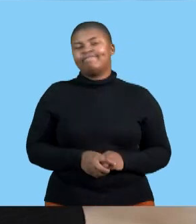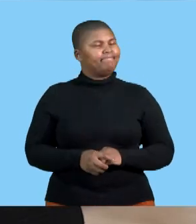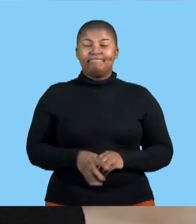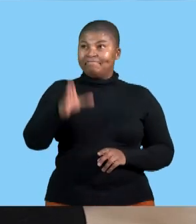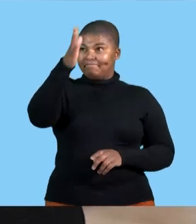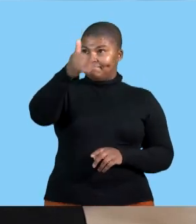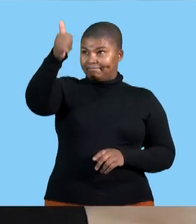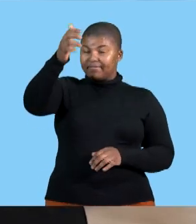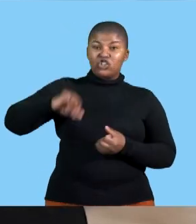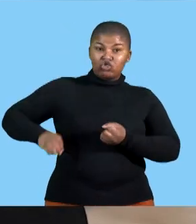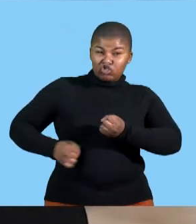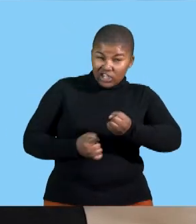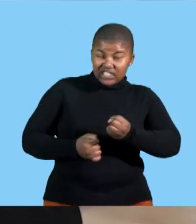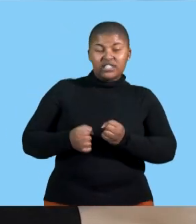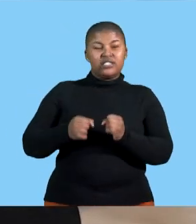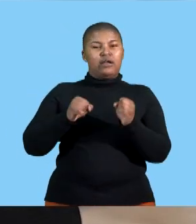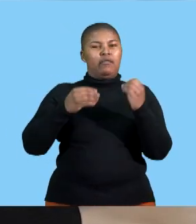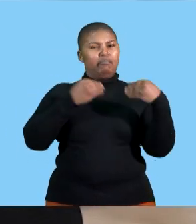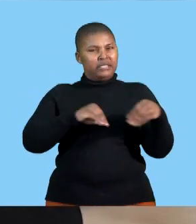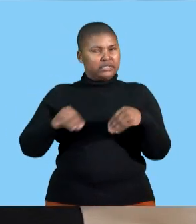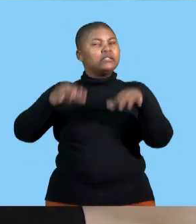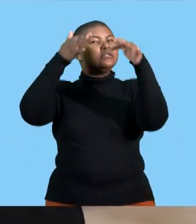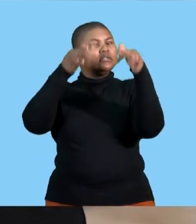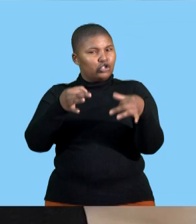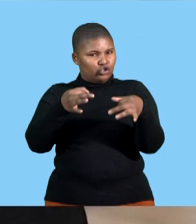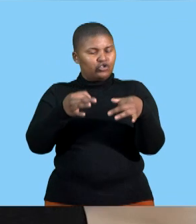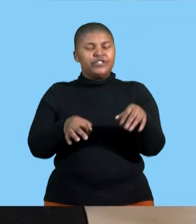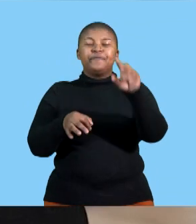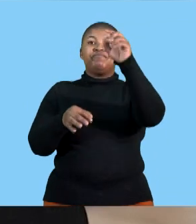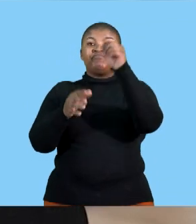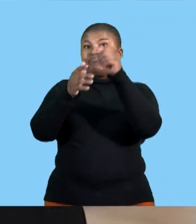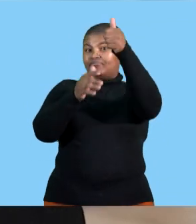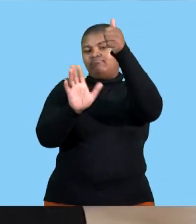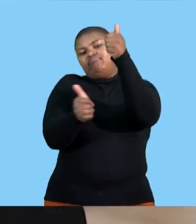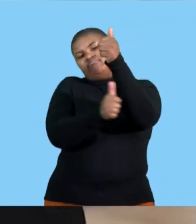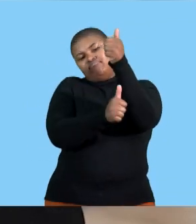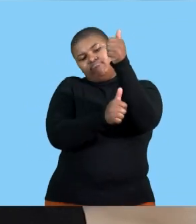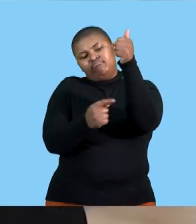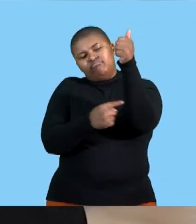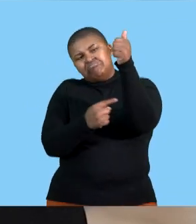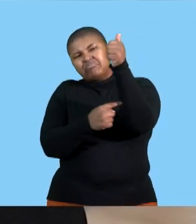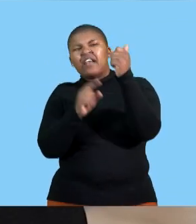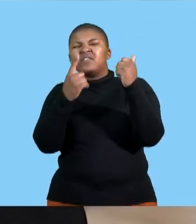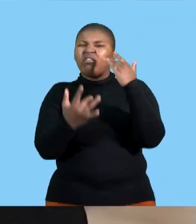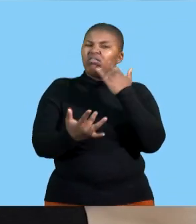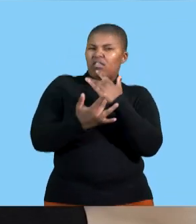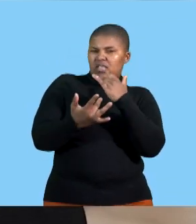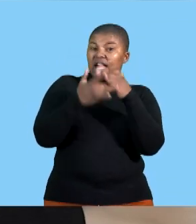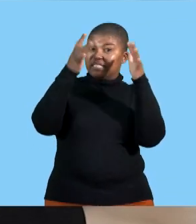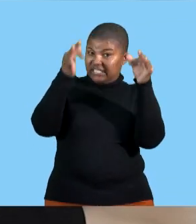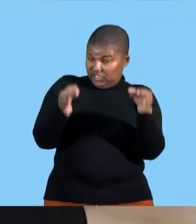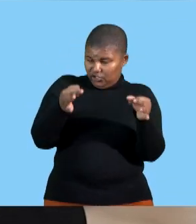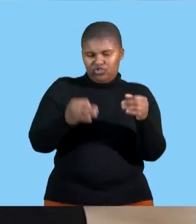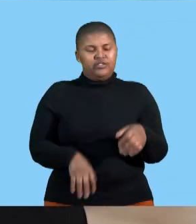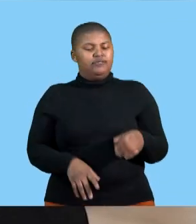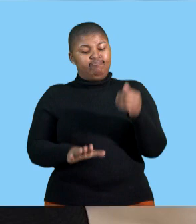management makes strategic decisions for the business, then the middle level management makes tactical decisions, and